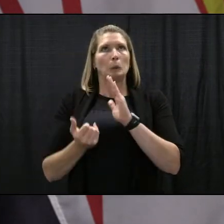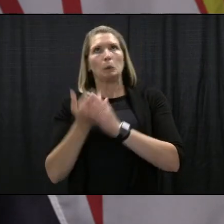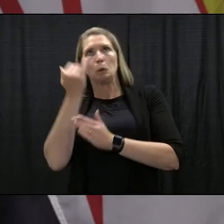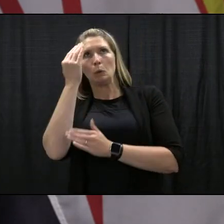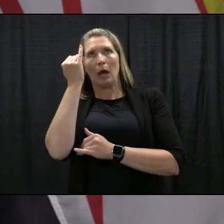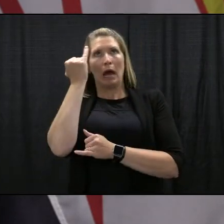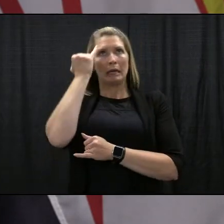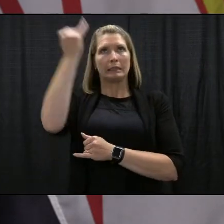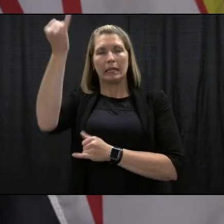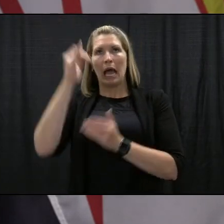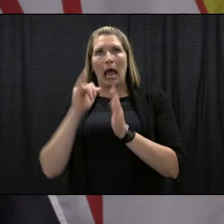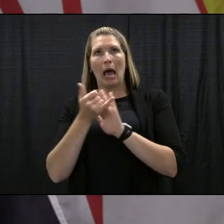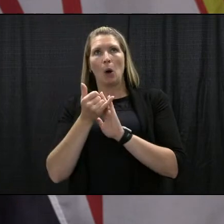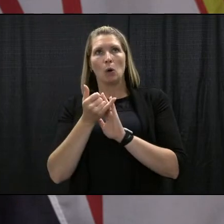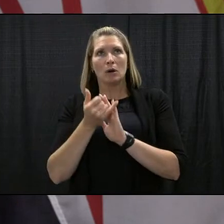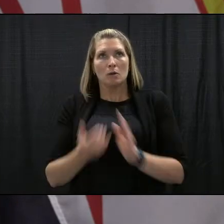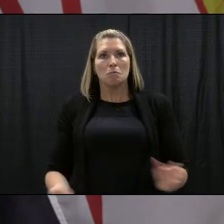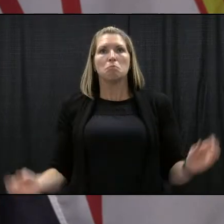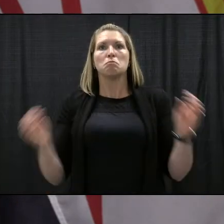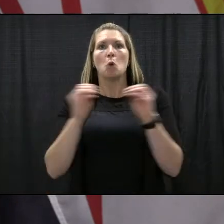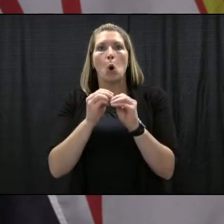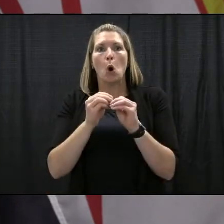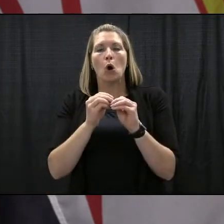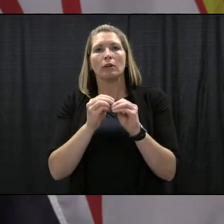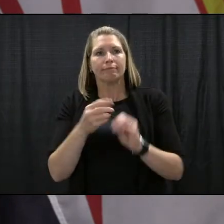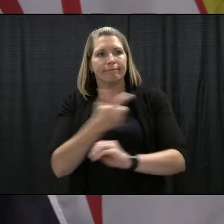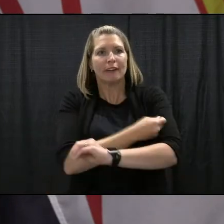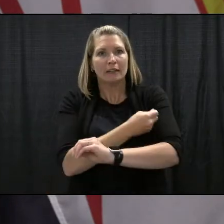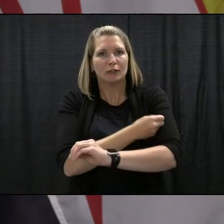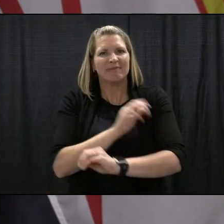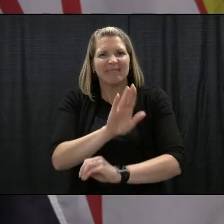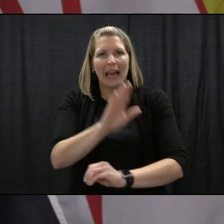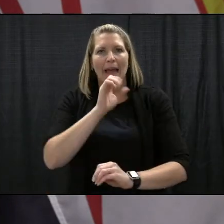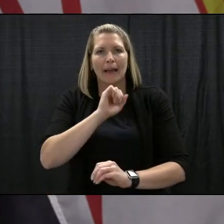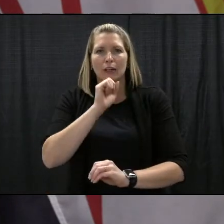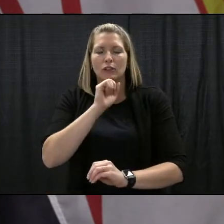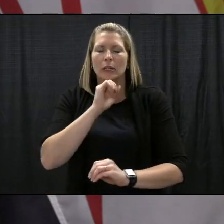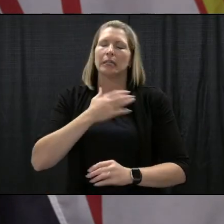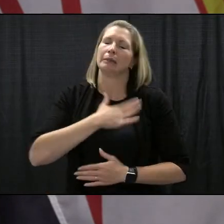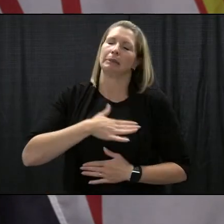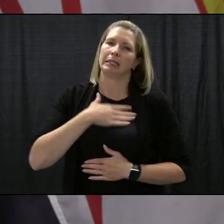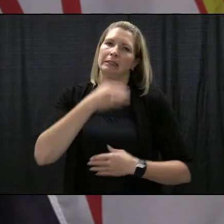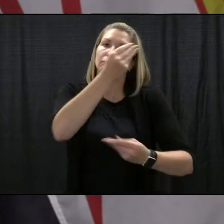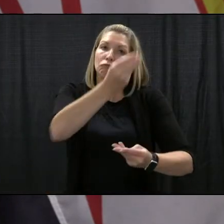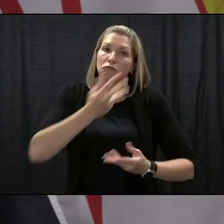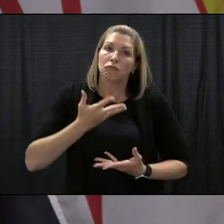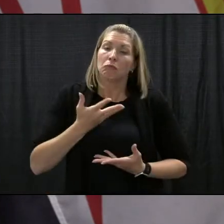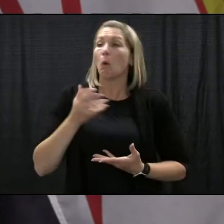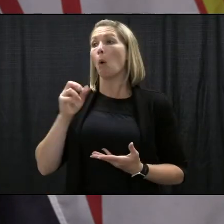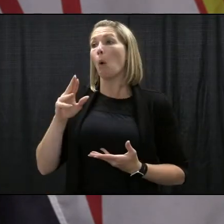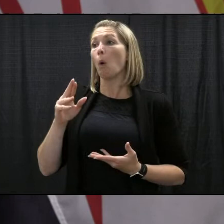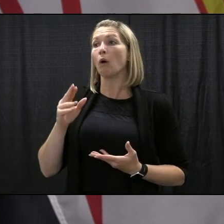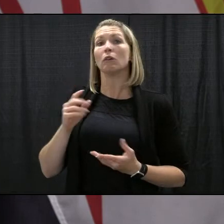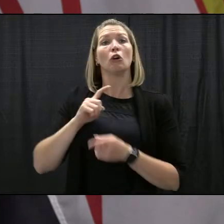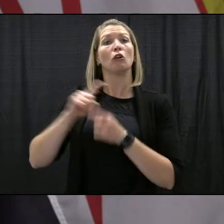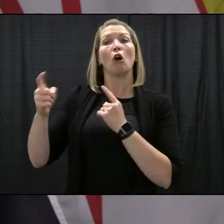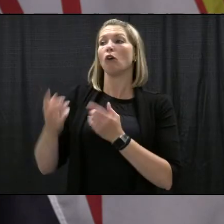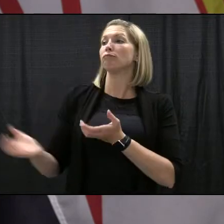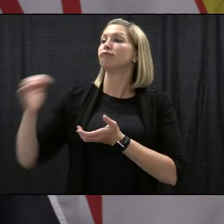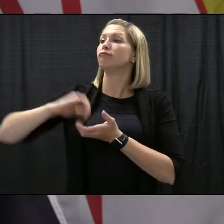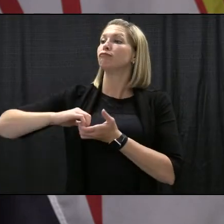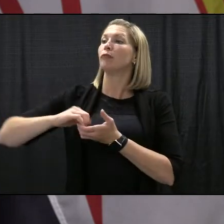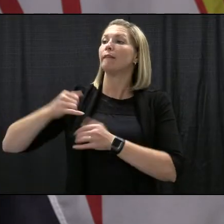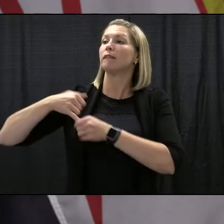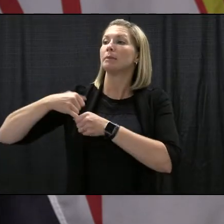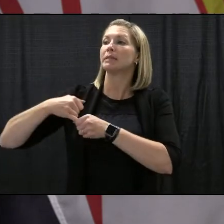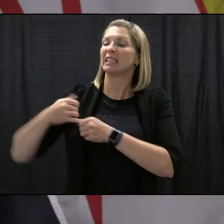ideas to improve immunization rates in this age group, please reach out to your regional health authority or partner with the local pharmacy. We